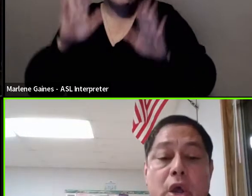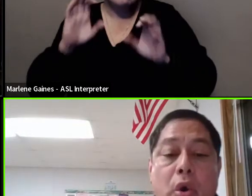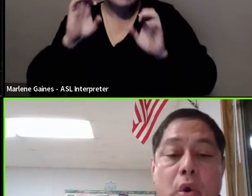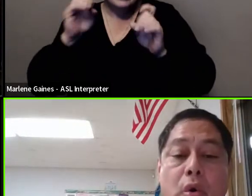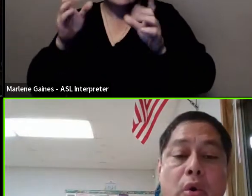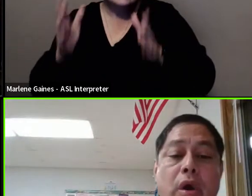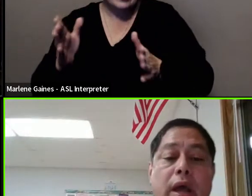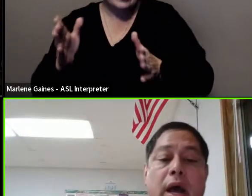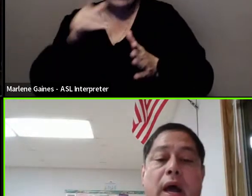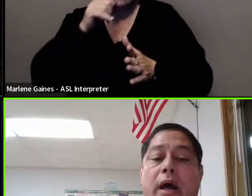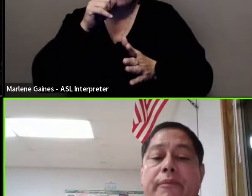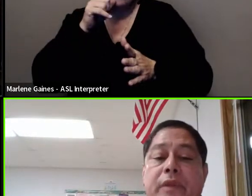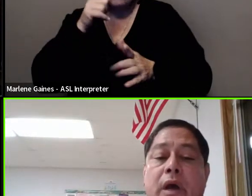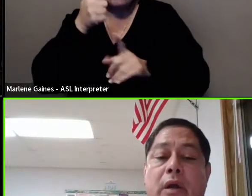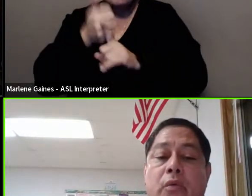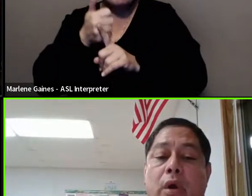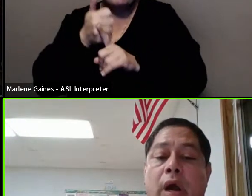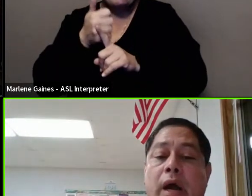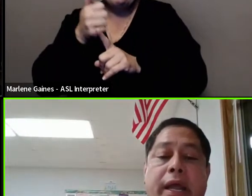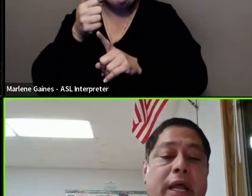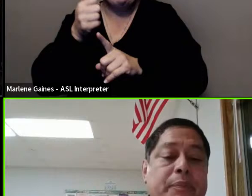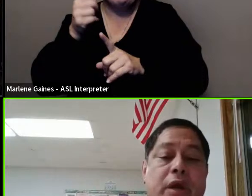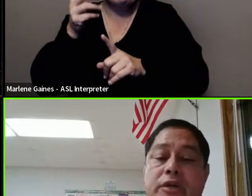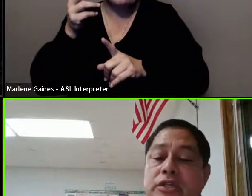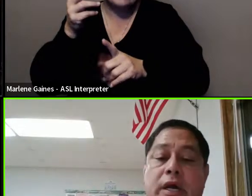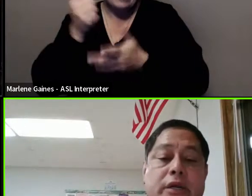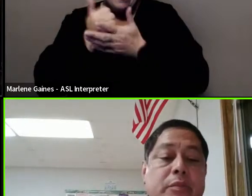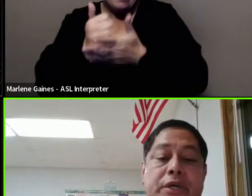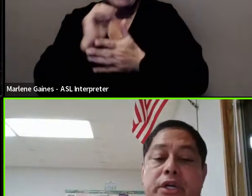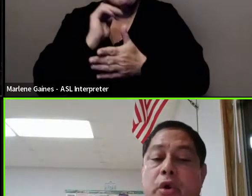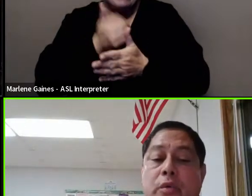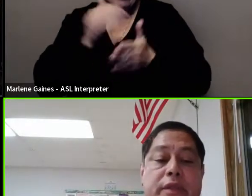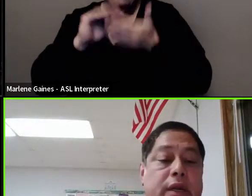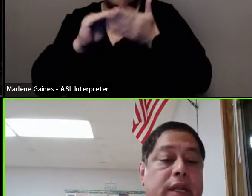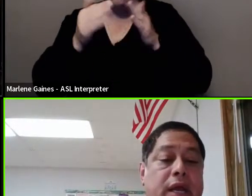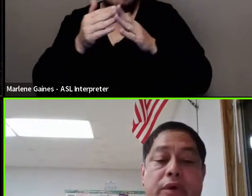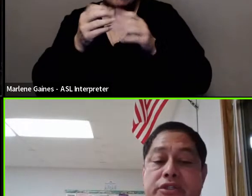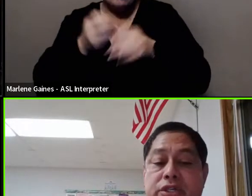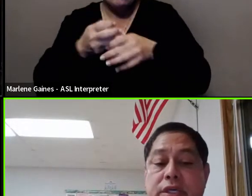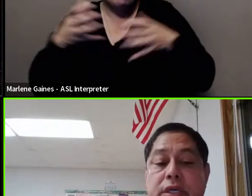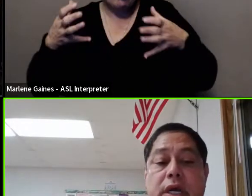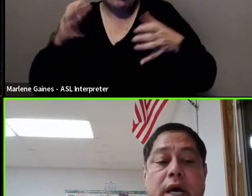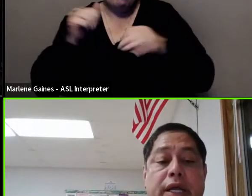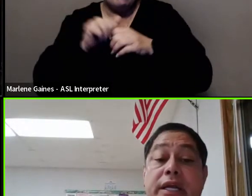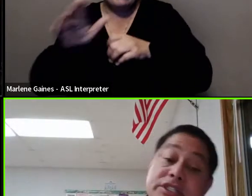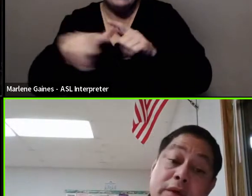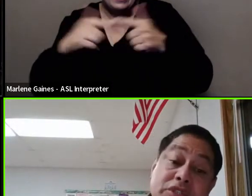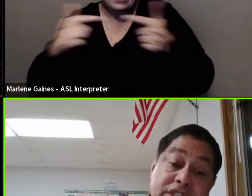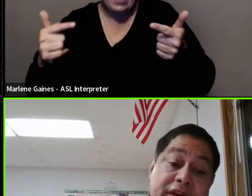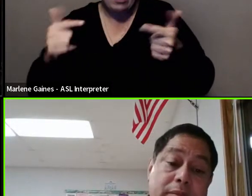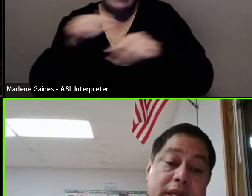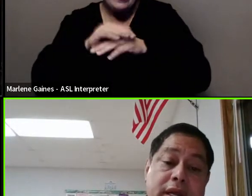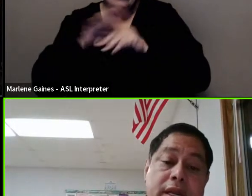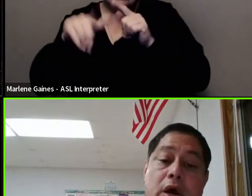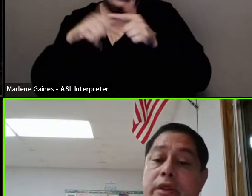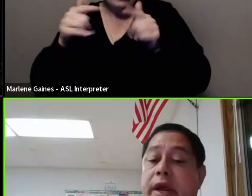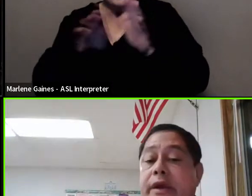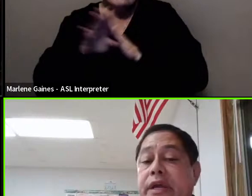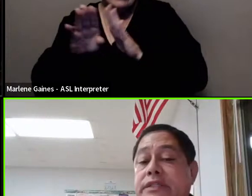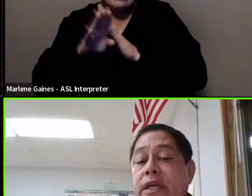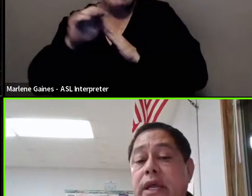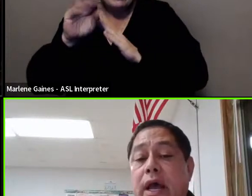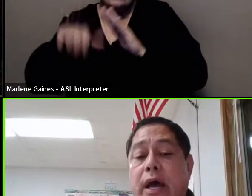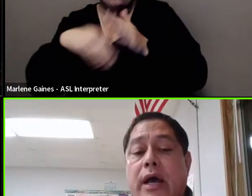educators who are helping our community grow in their language, English language development and